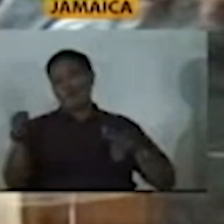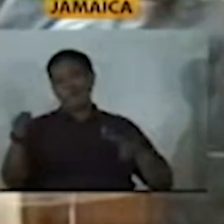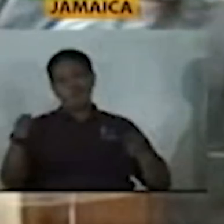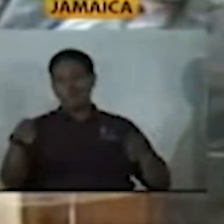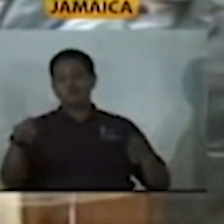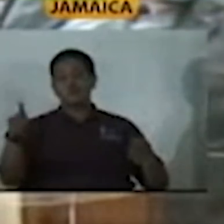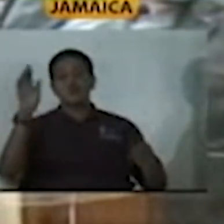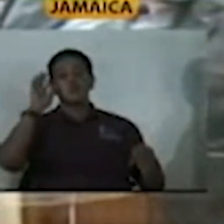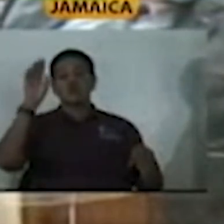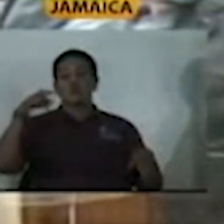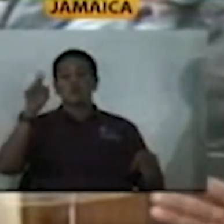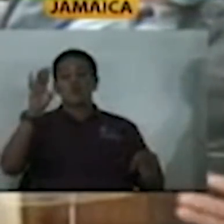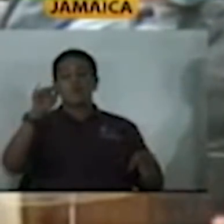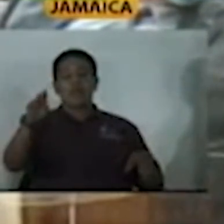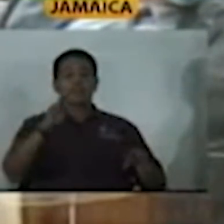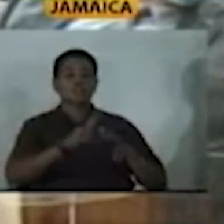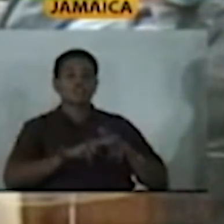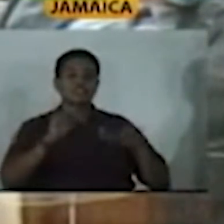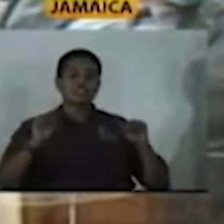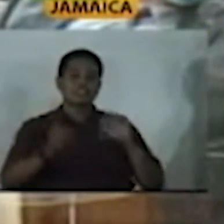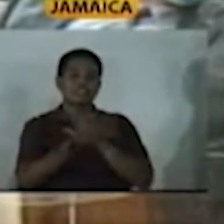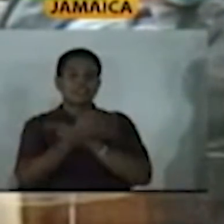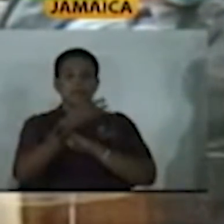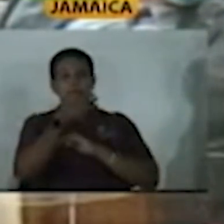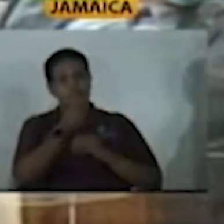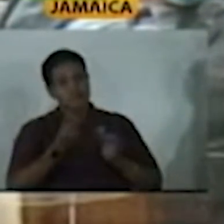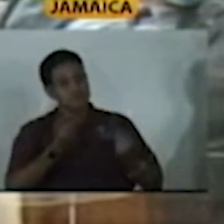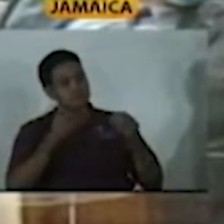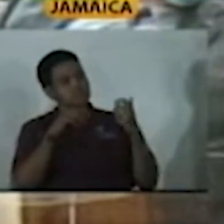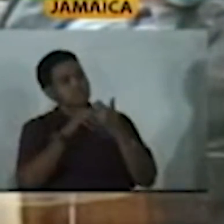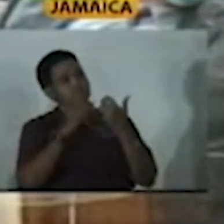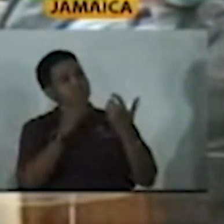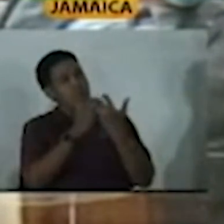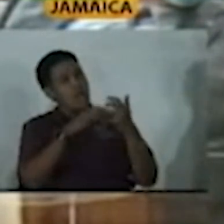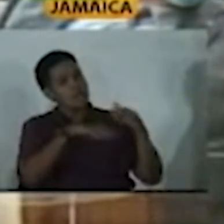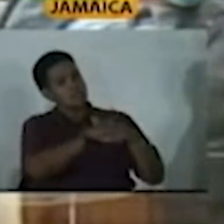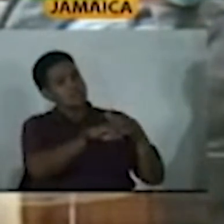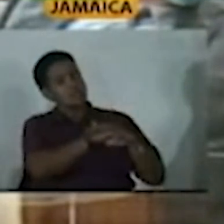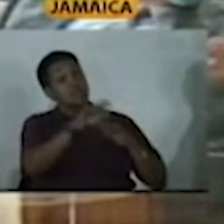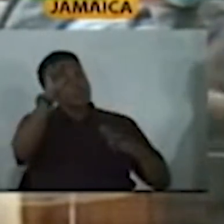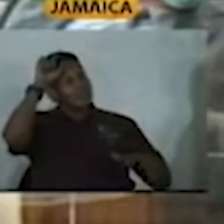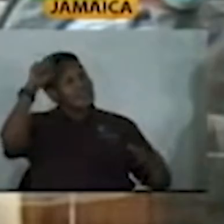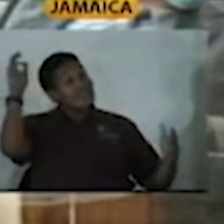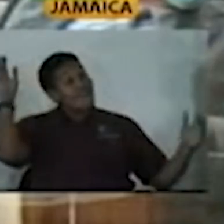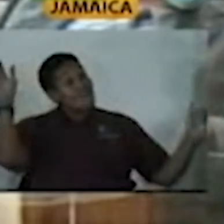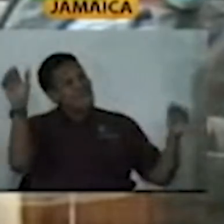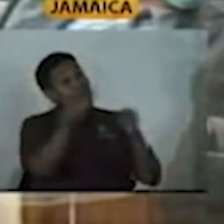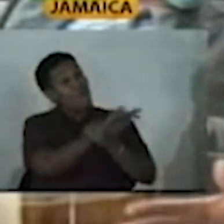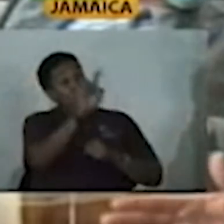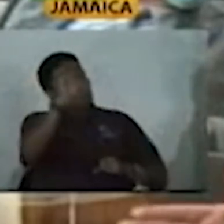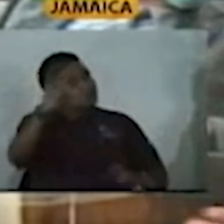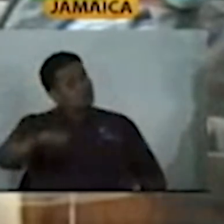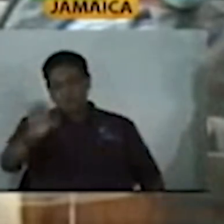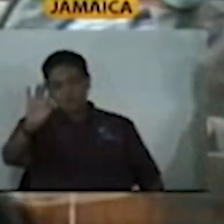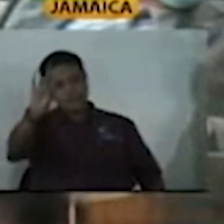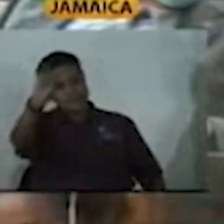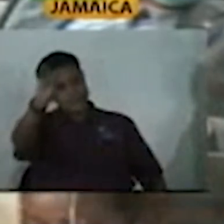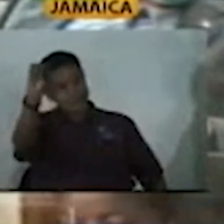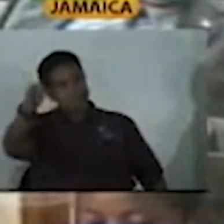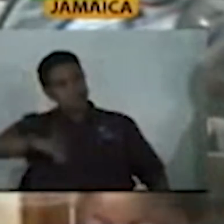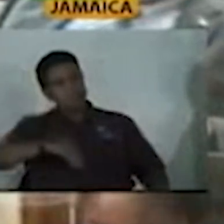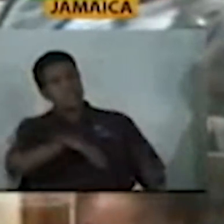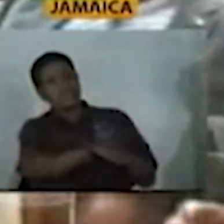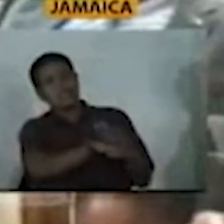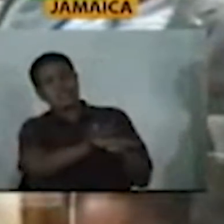go by your seating capacity and take 70% of that. Of course, there are other established